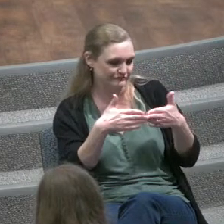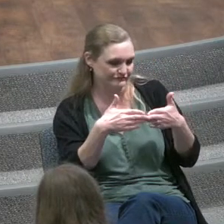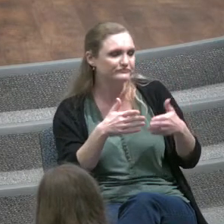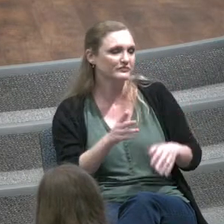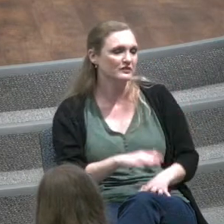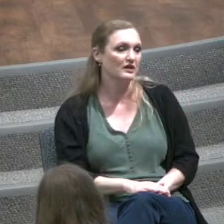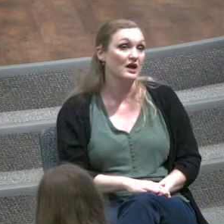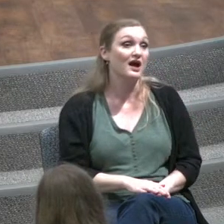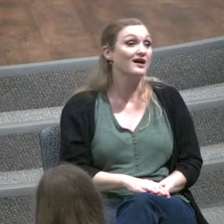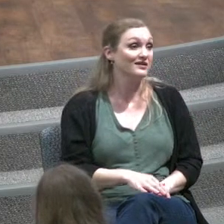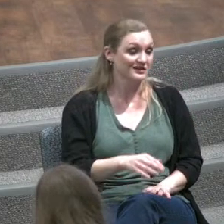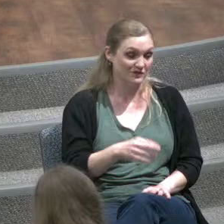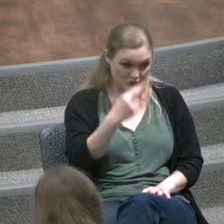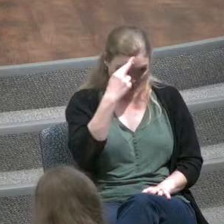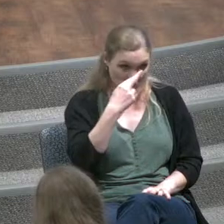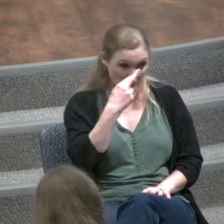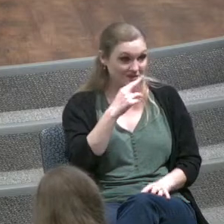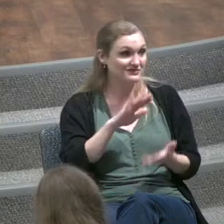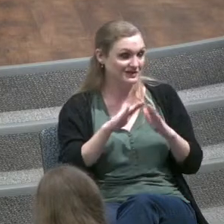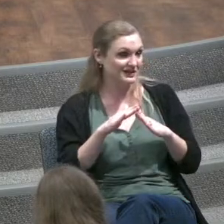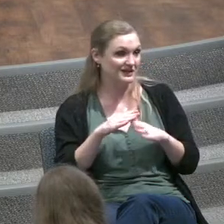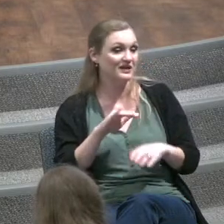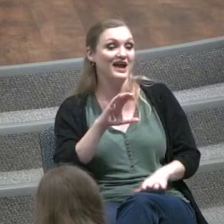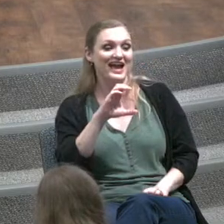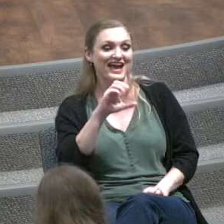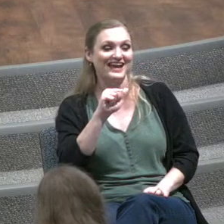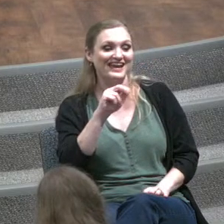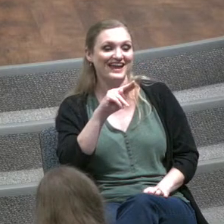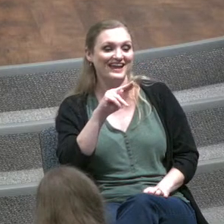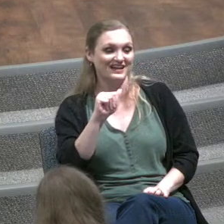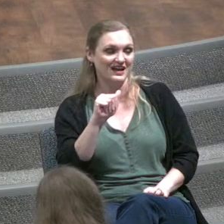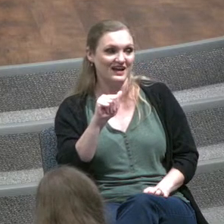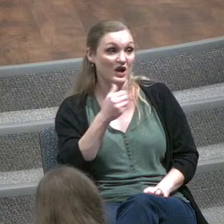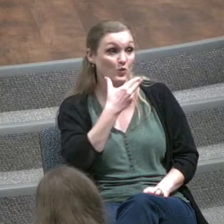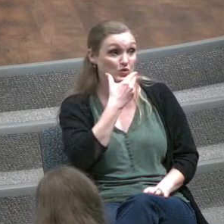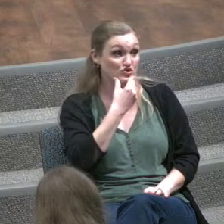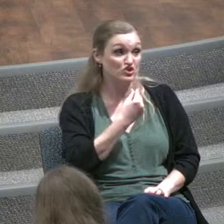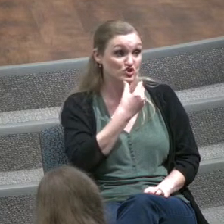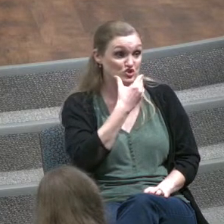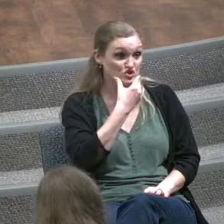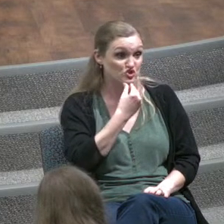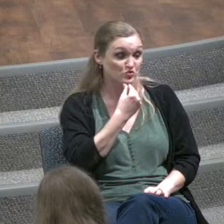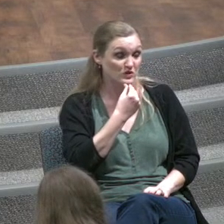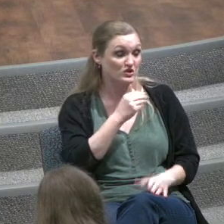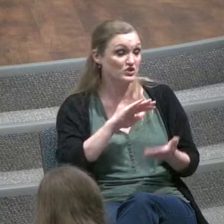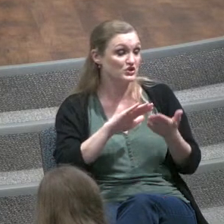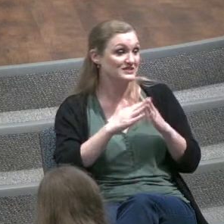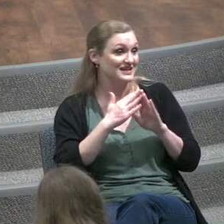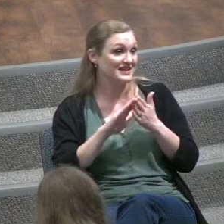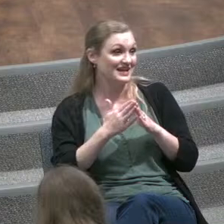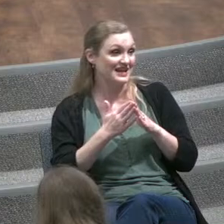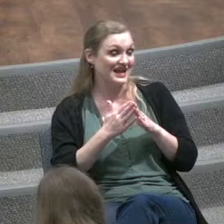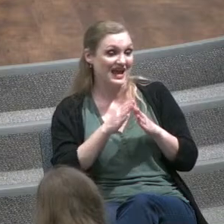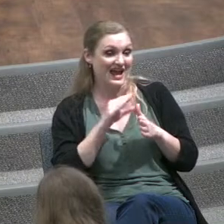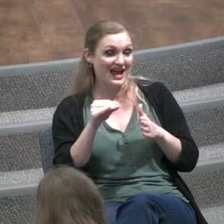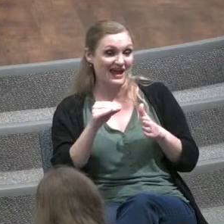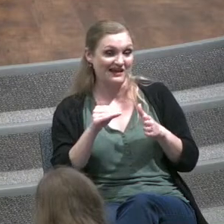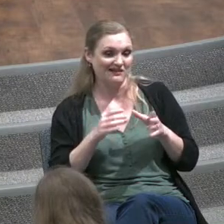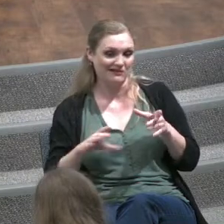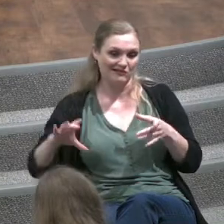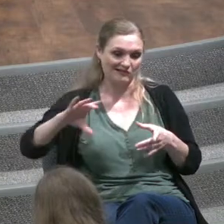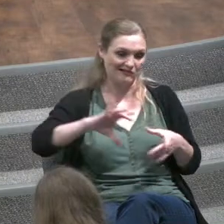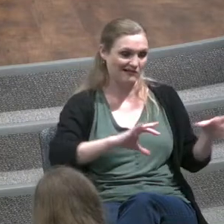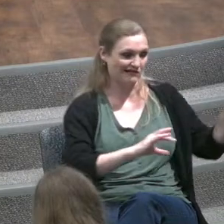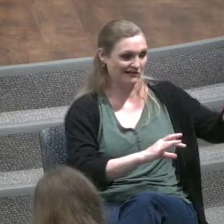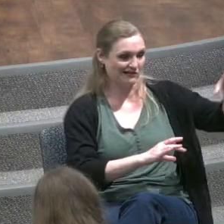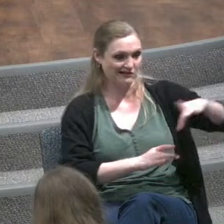is. Well, Cana is a Jewish city, and it's just a hodgepodge of streets and